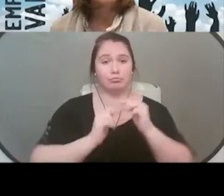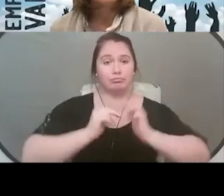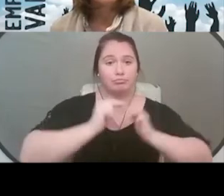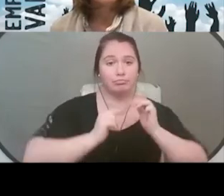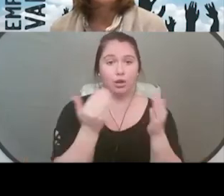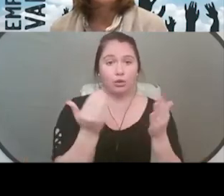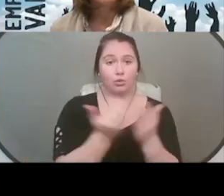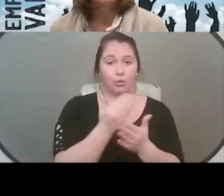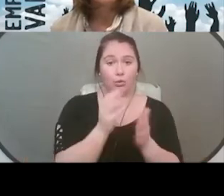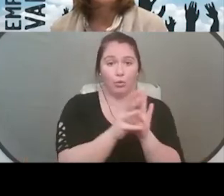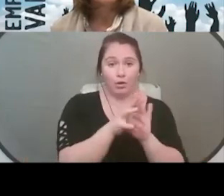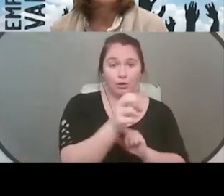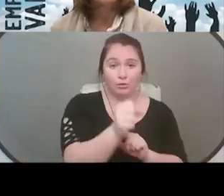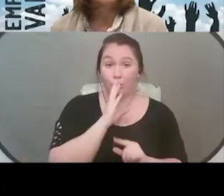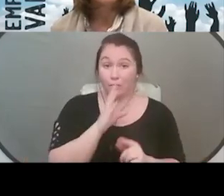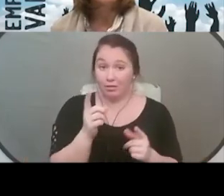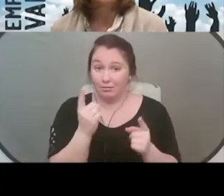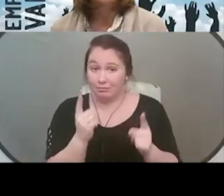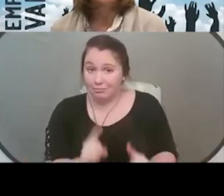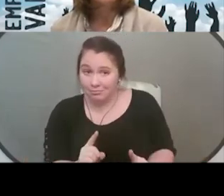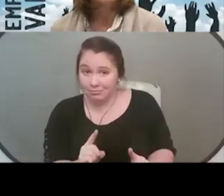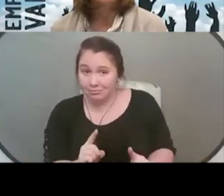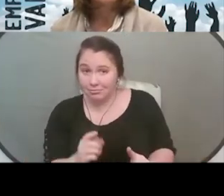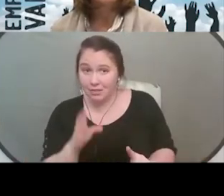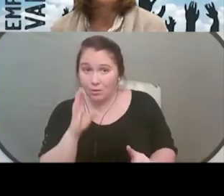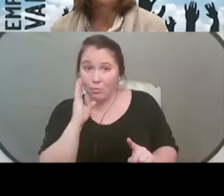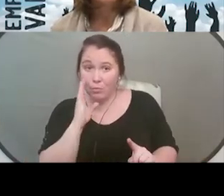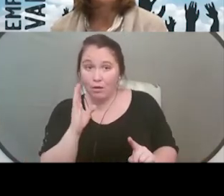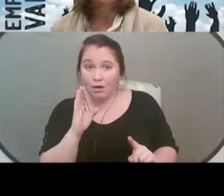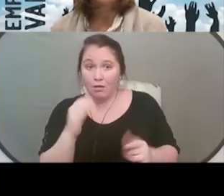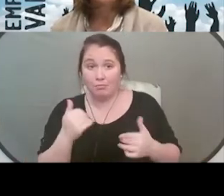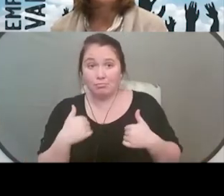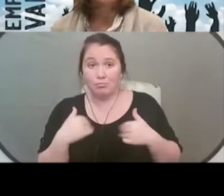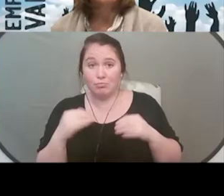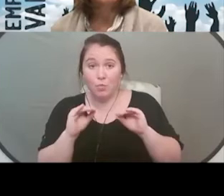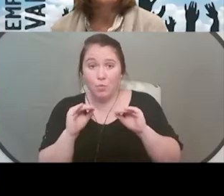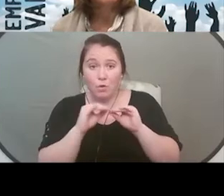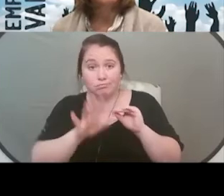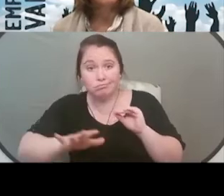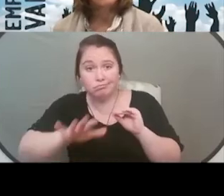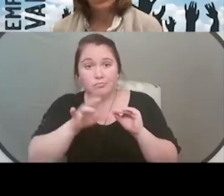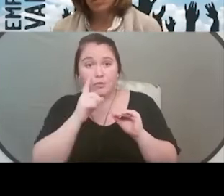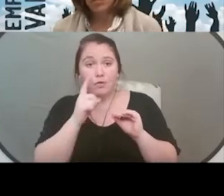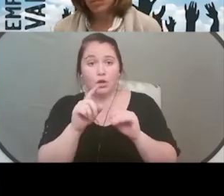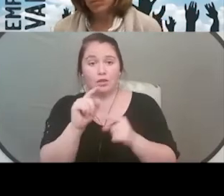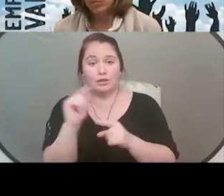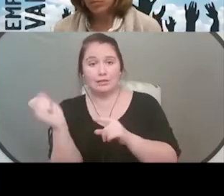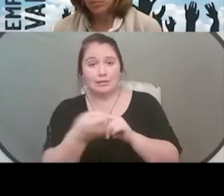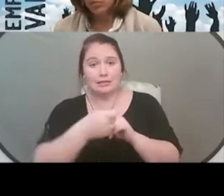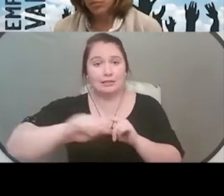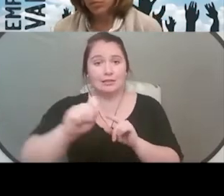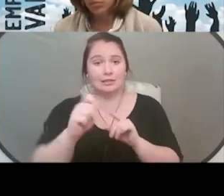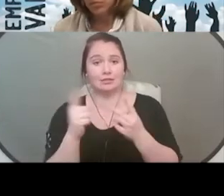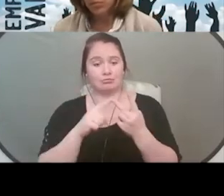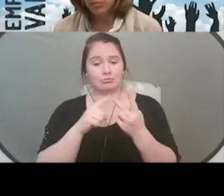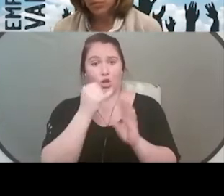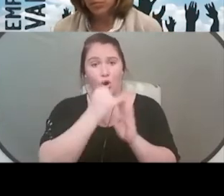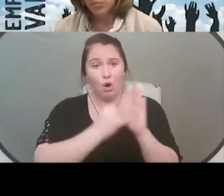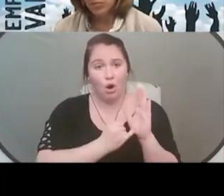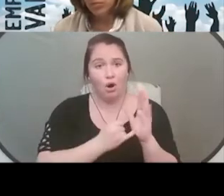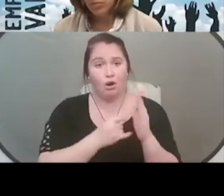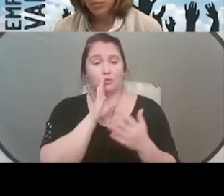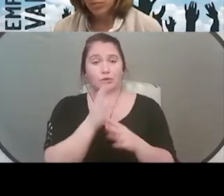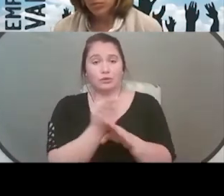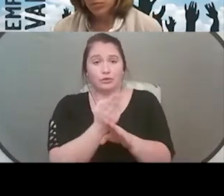High, will those things happen? Will we have more tennis courts? Will we have newer fine arts facilities as well? I can't